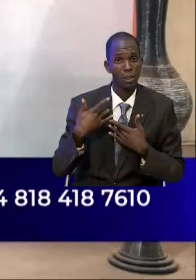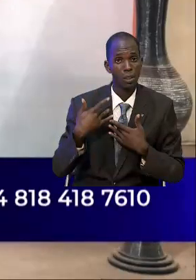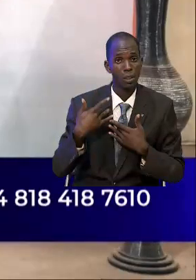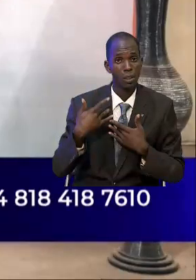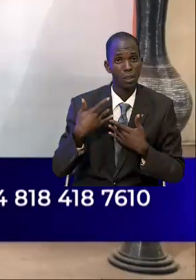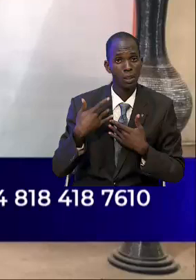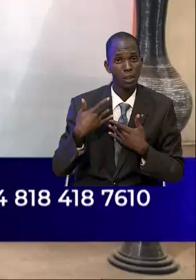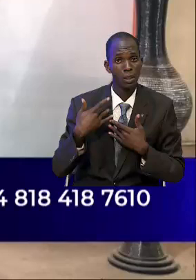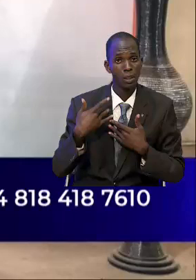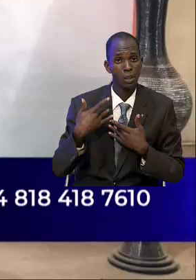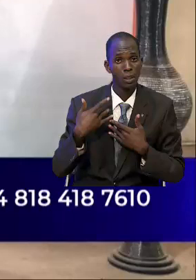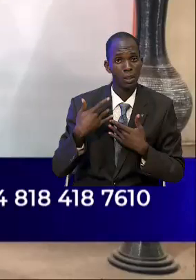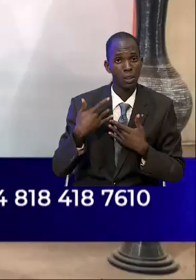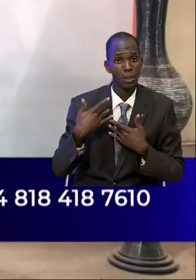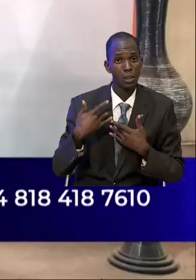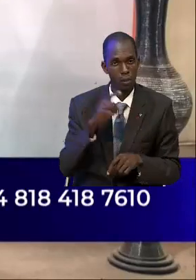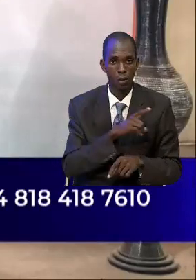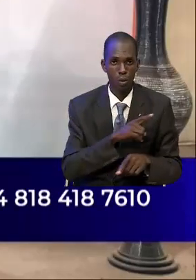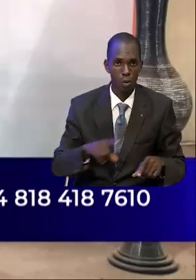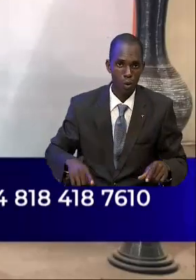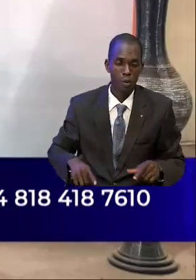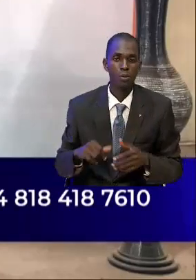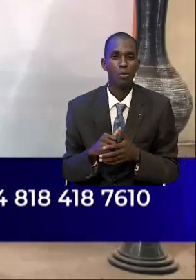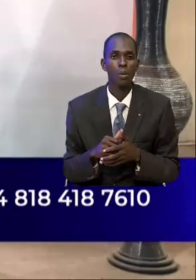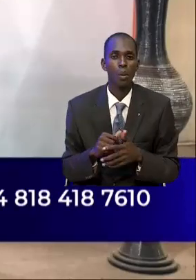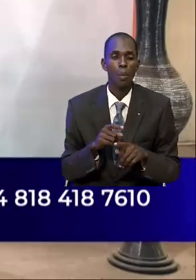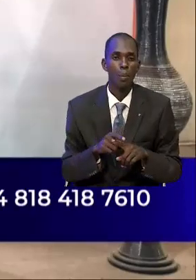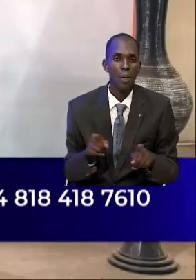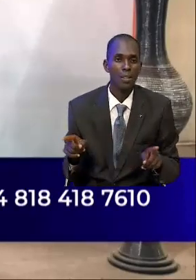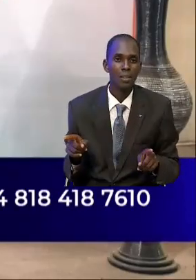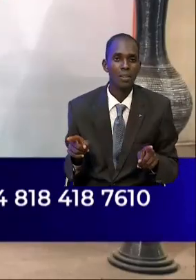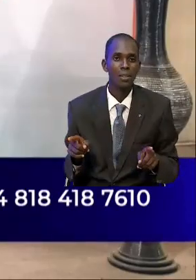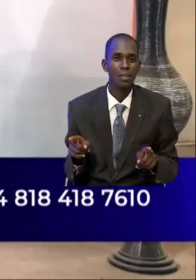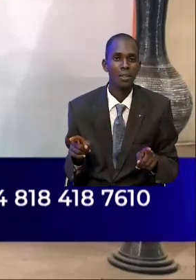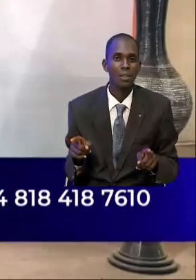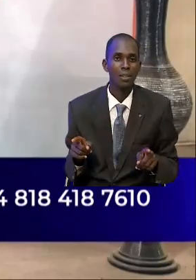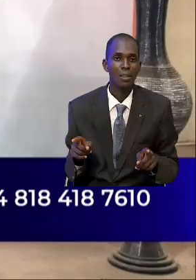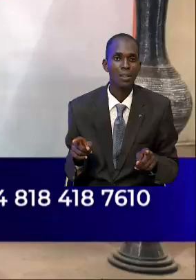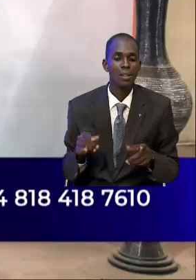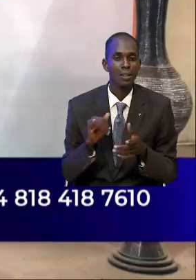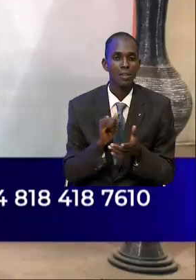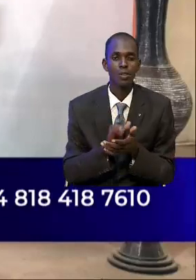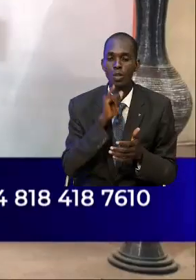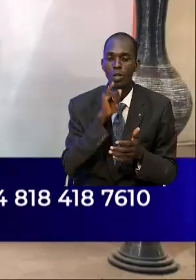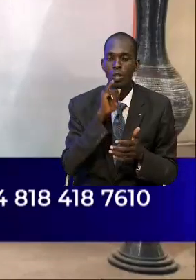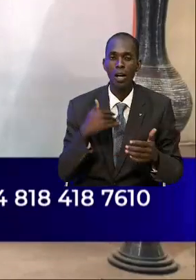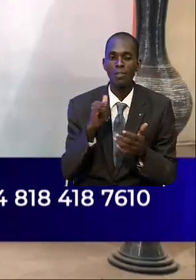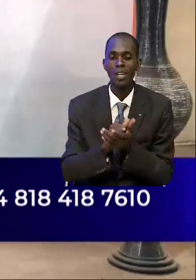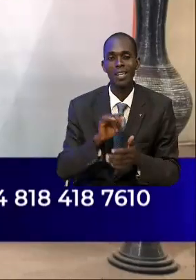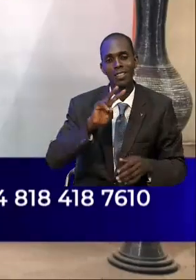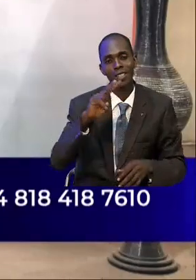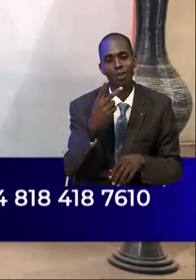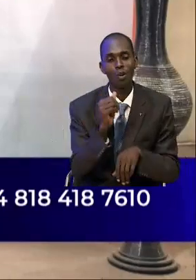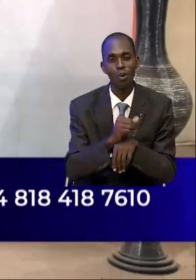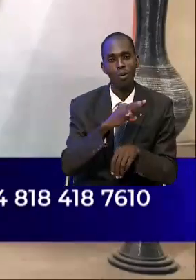my life to Christ. I have my salvation. I'm working for the Lord. But if you know you have given your life to Christ here, you know that if you do